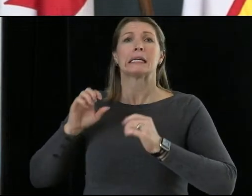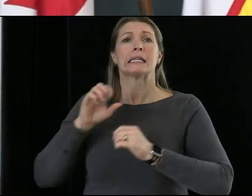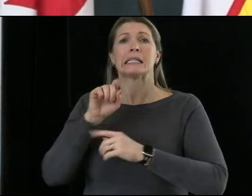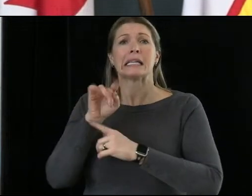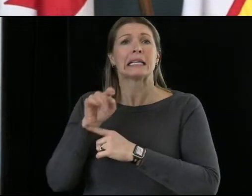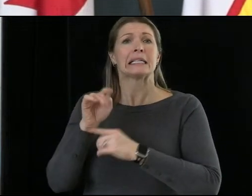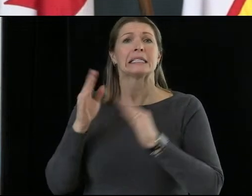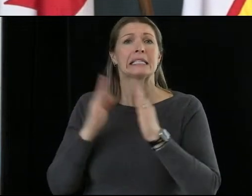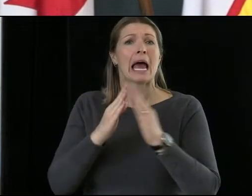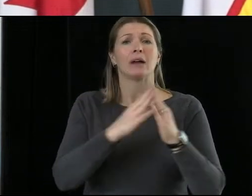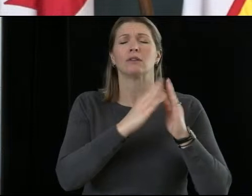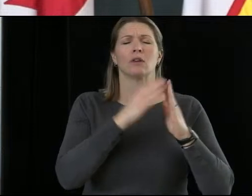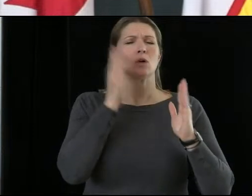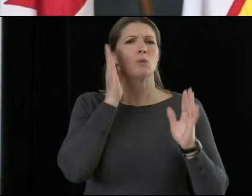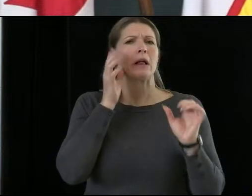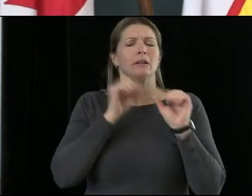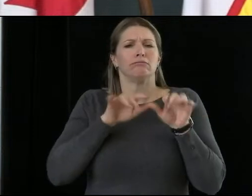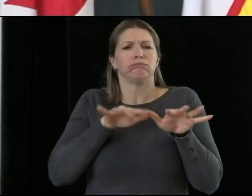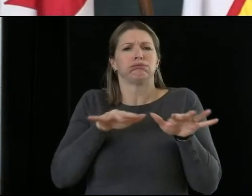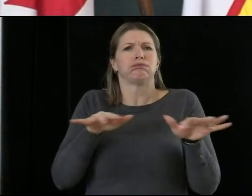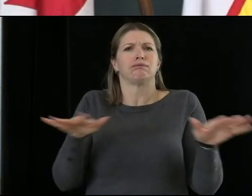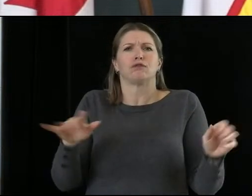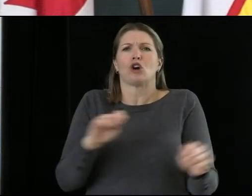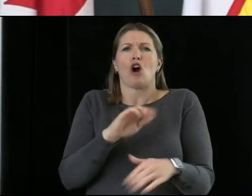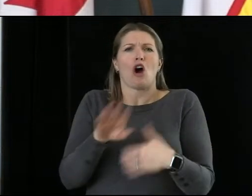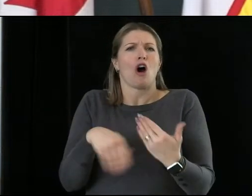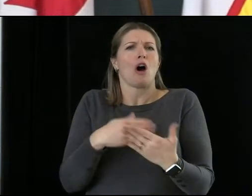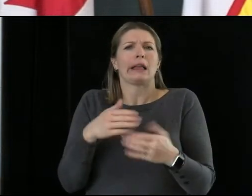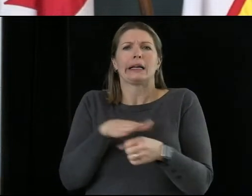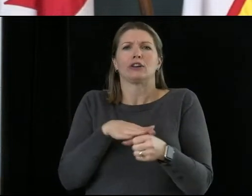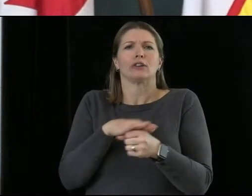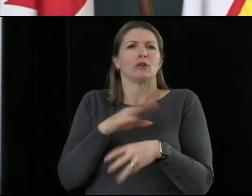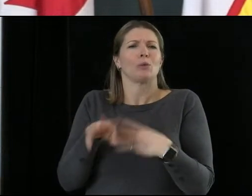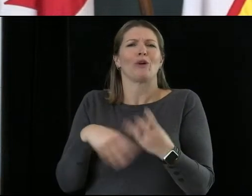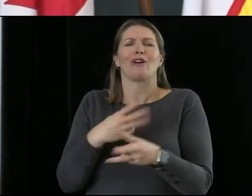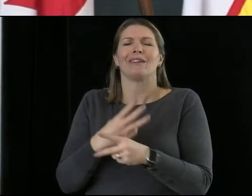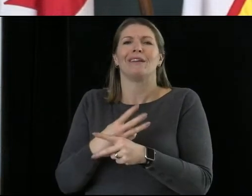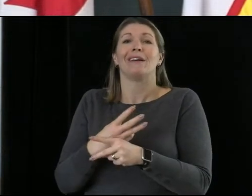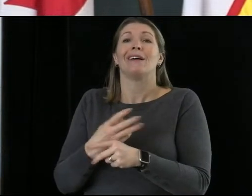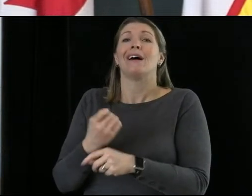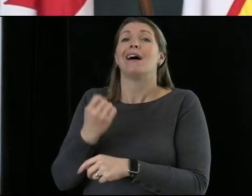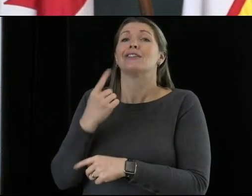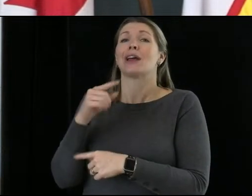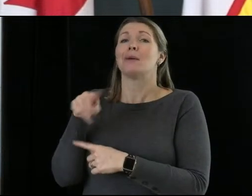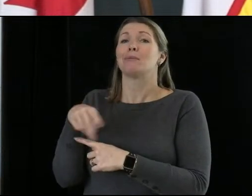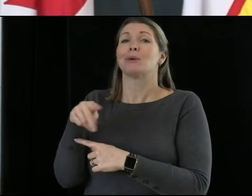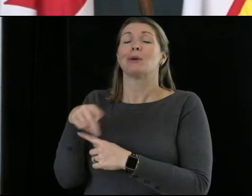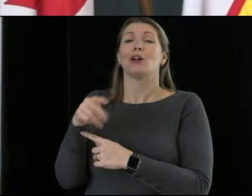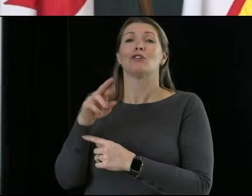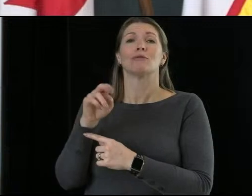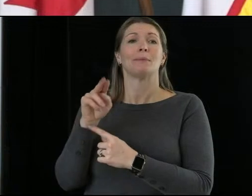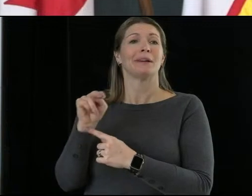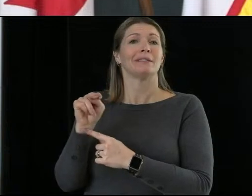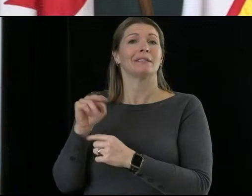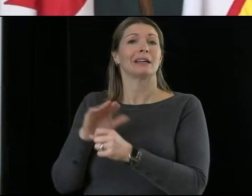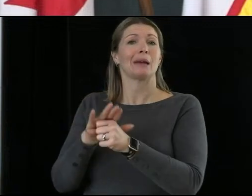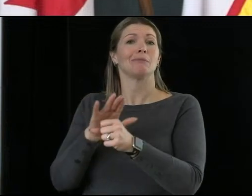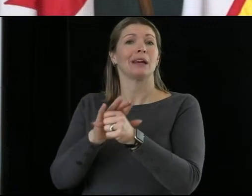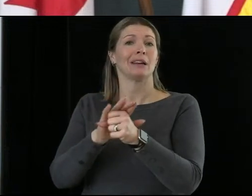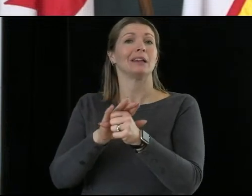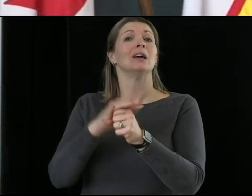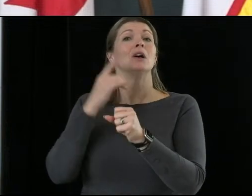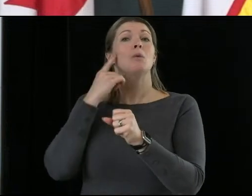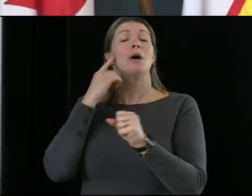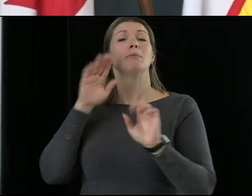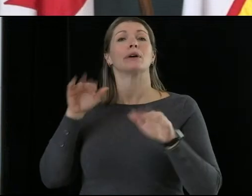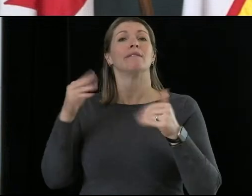and the world over. And whereas the Provincial Purple Ribbon Campaign provides an opportunity for